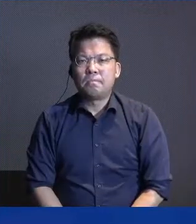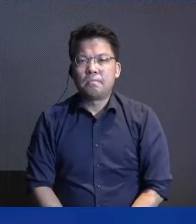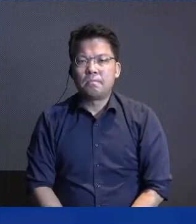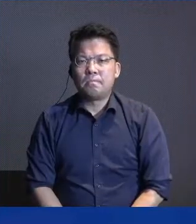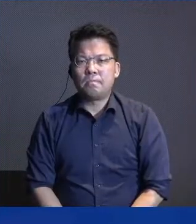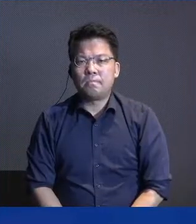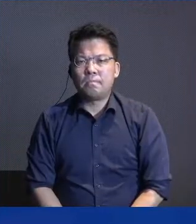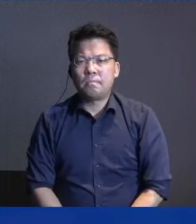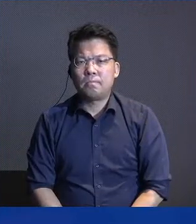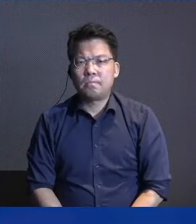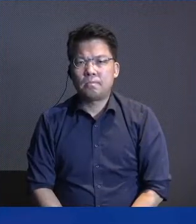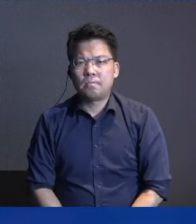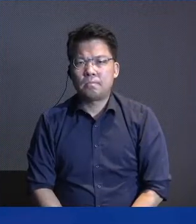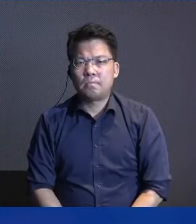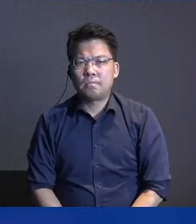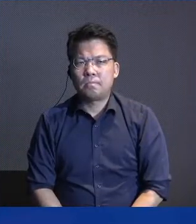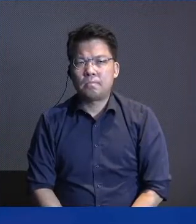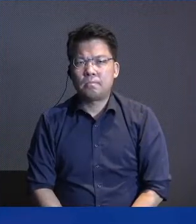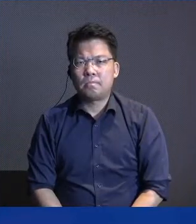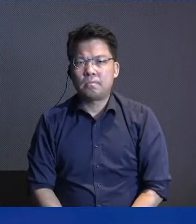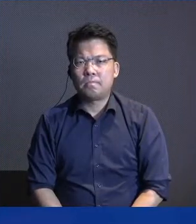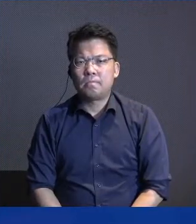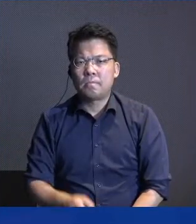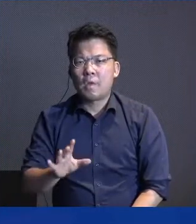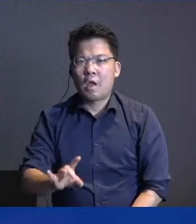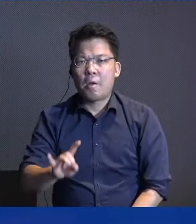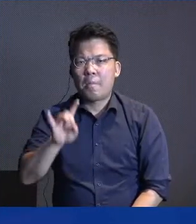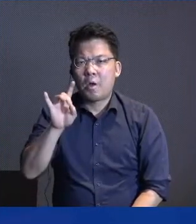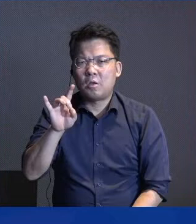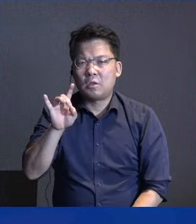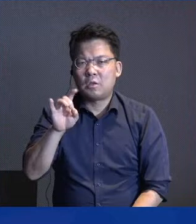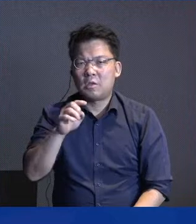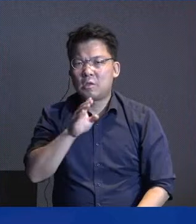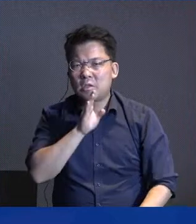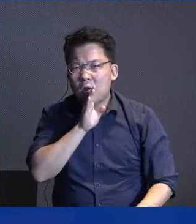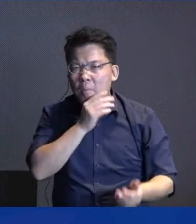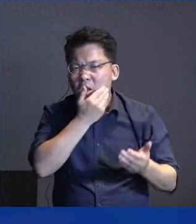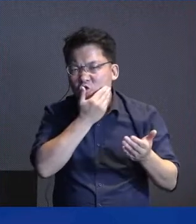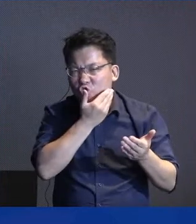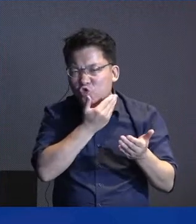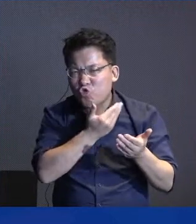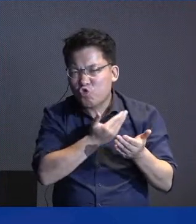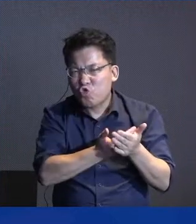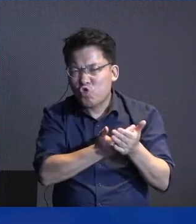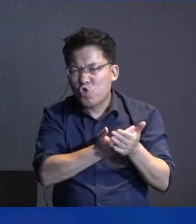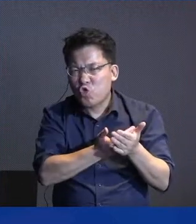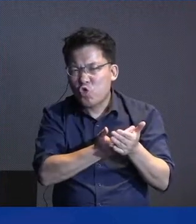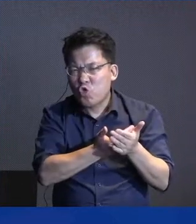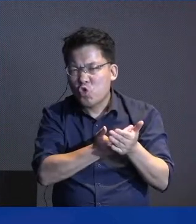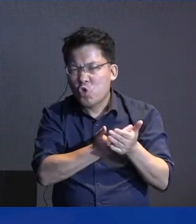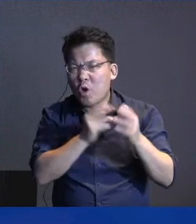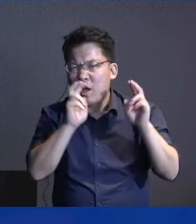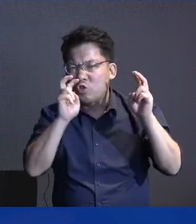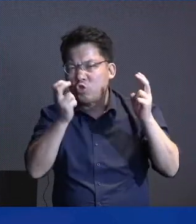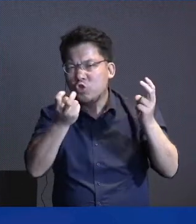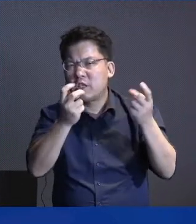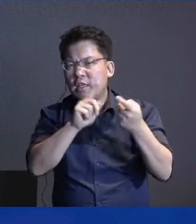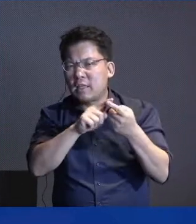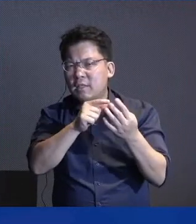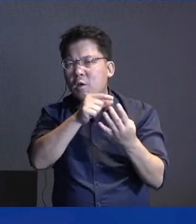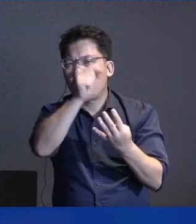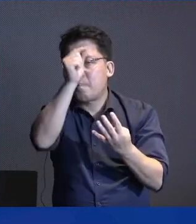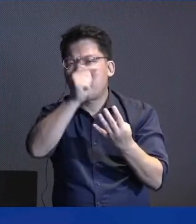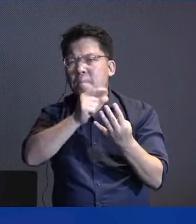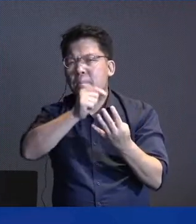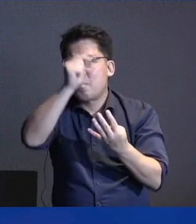your forum for selecting such a pertinent area because, just last year, the theme of World Mental